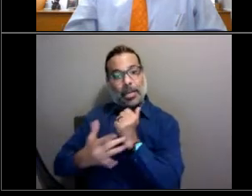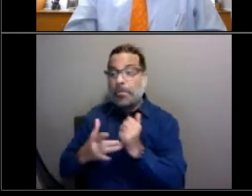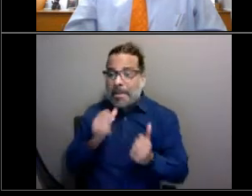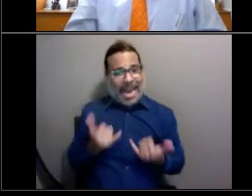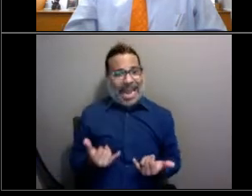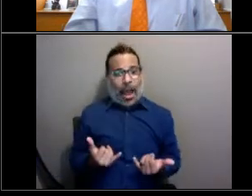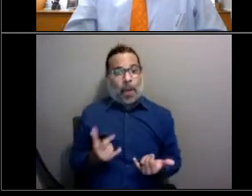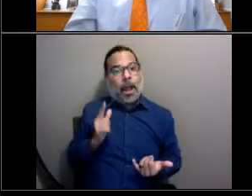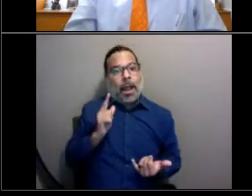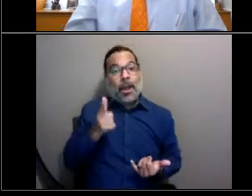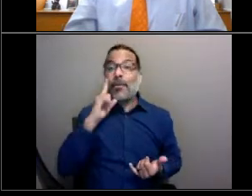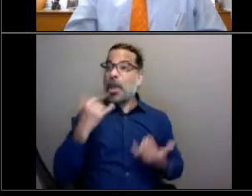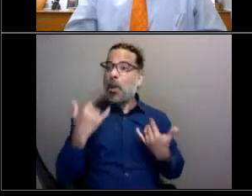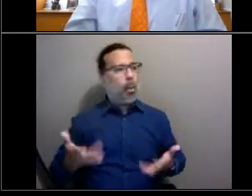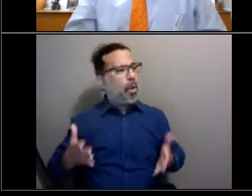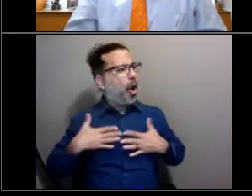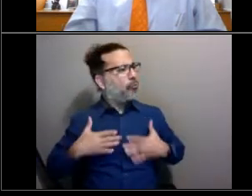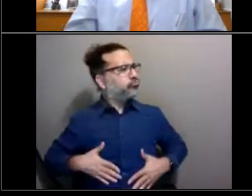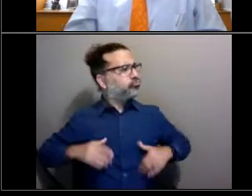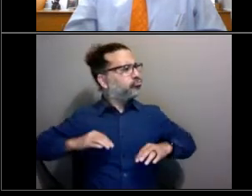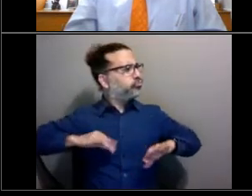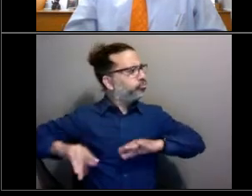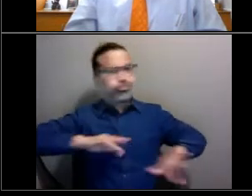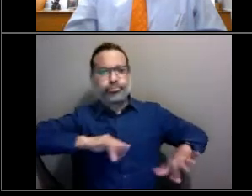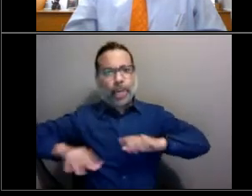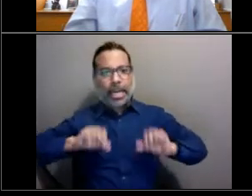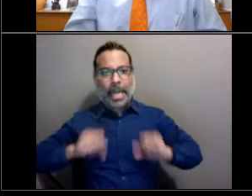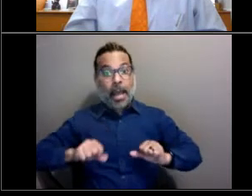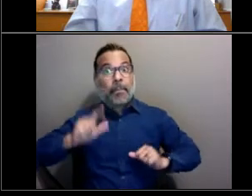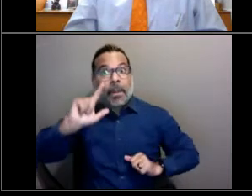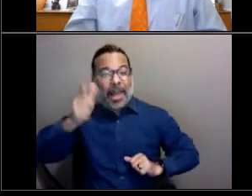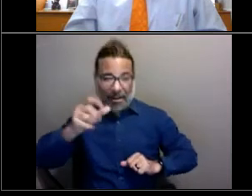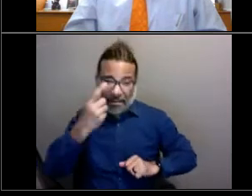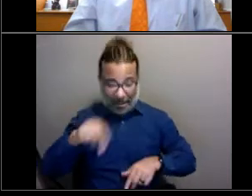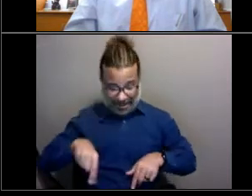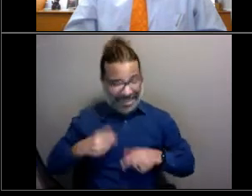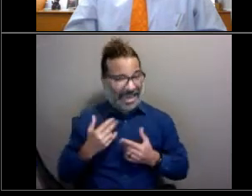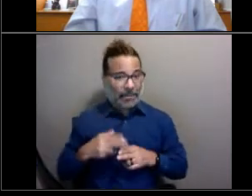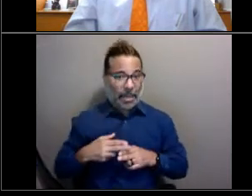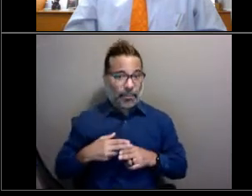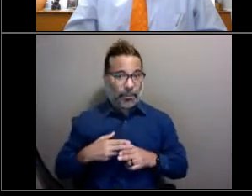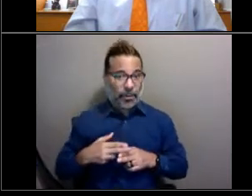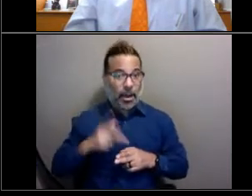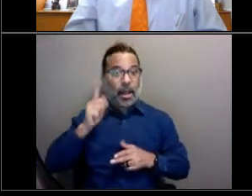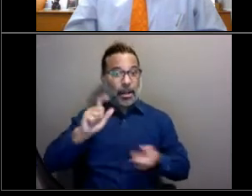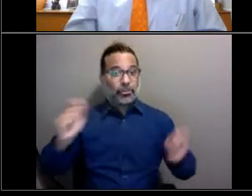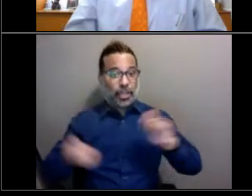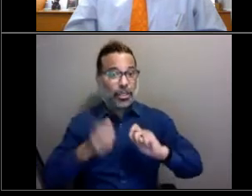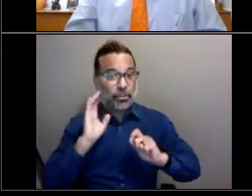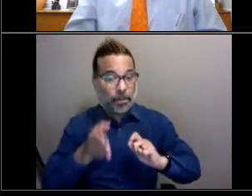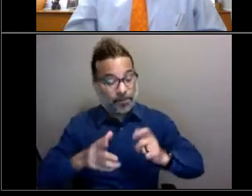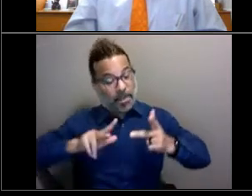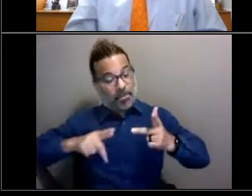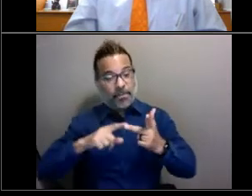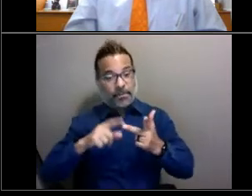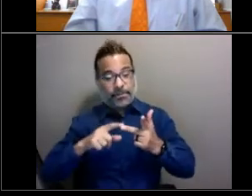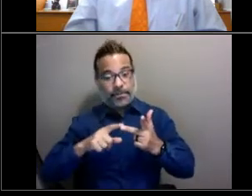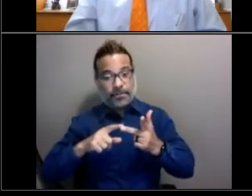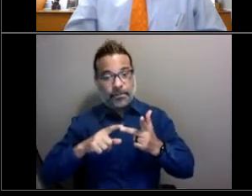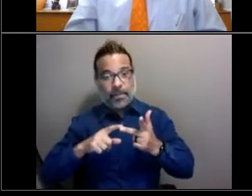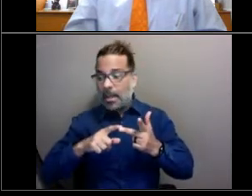you think you're able-bodied today, that's temporary, right? And then the third tranche is this awesome